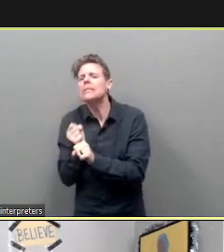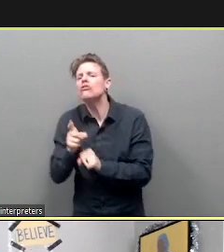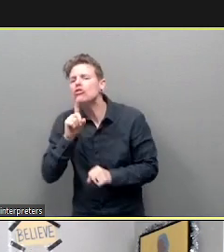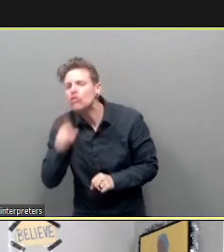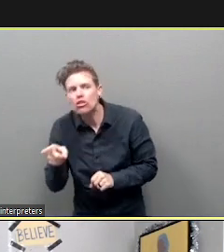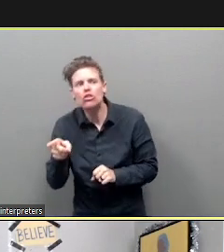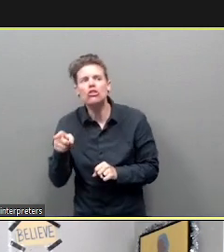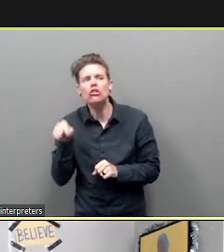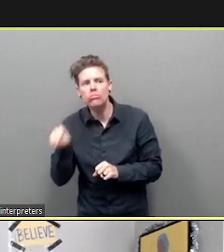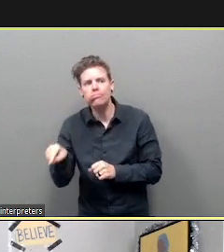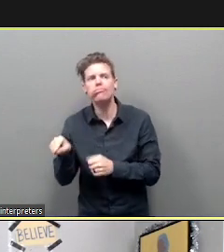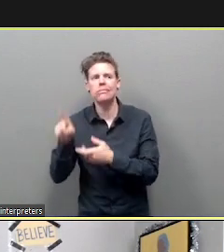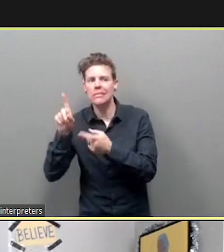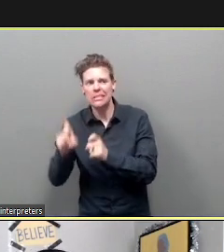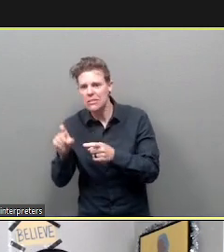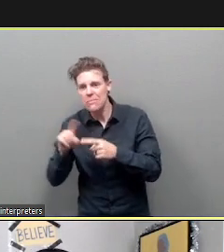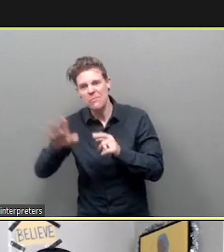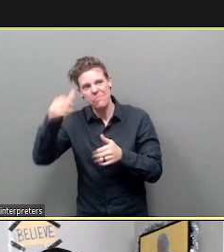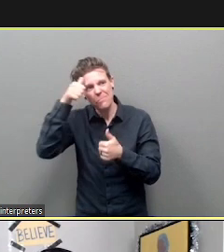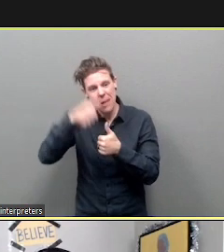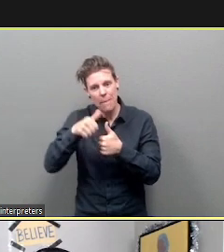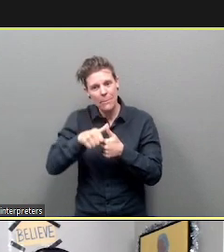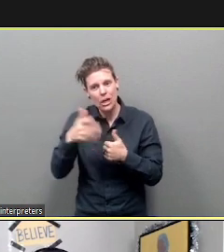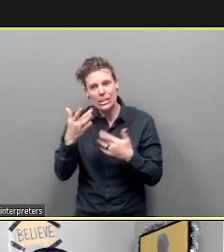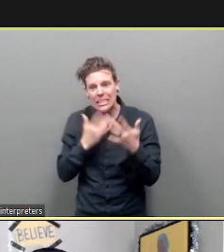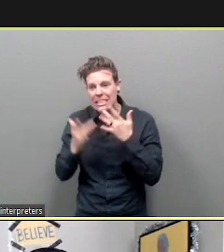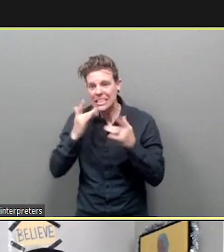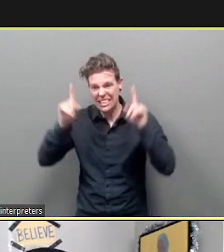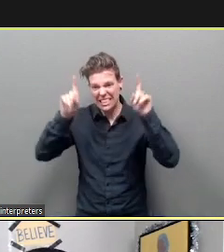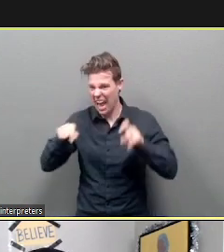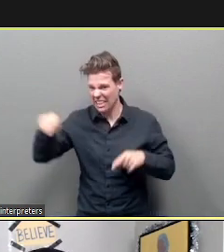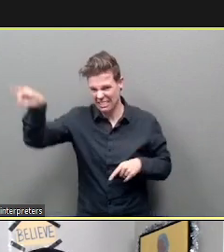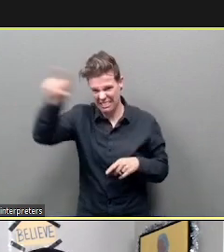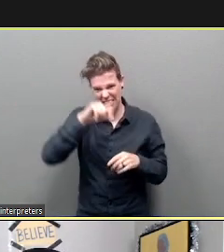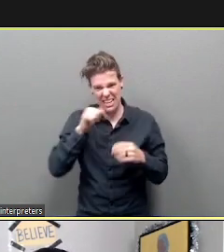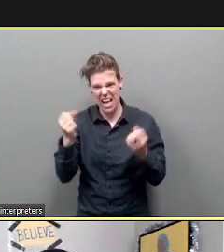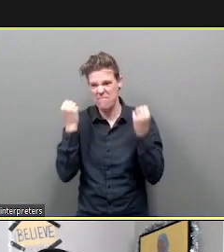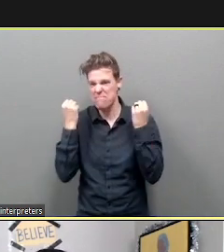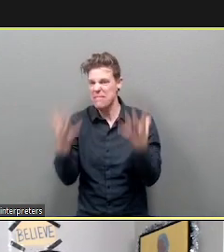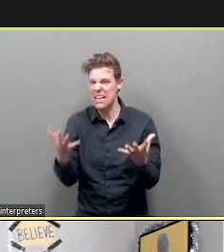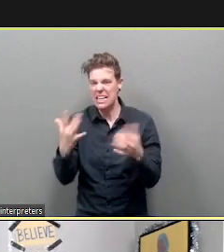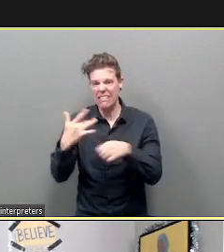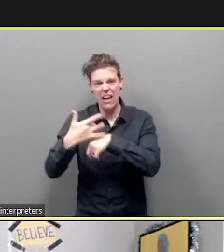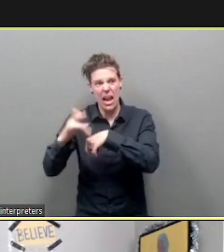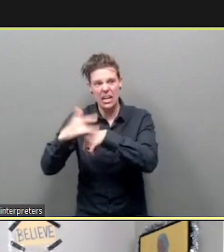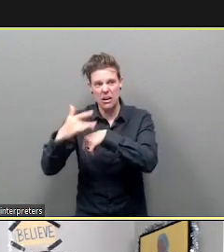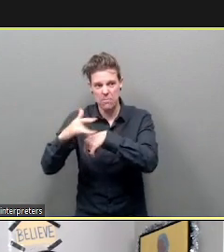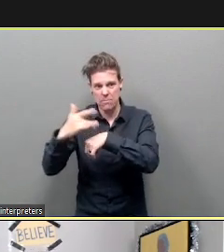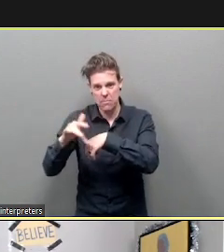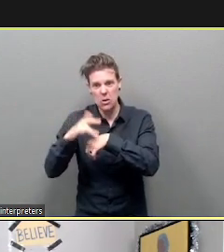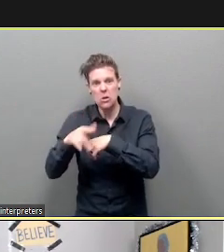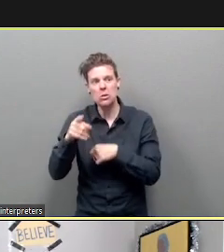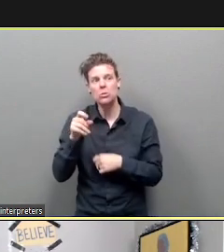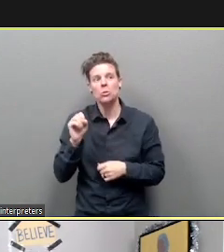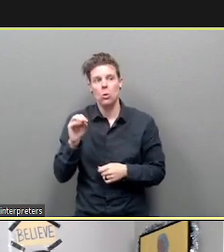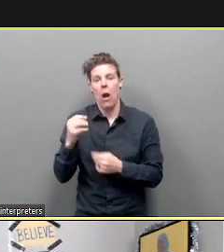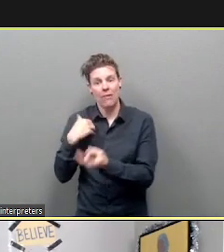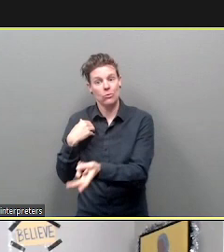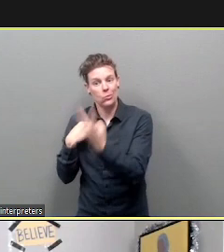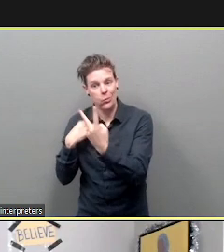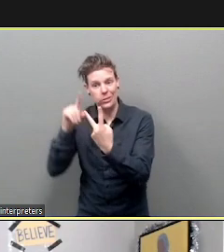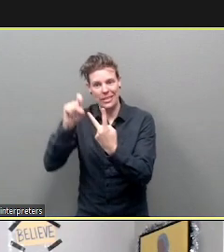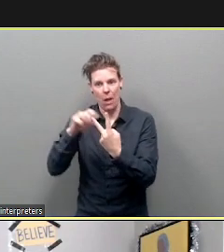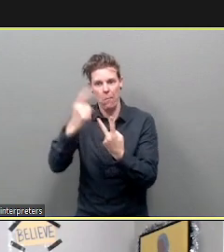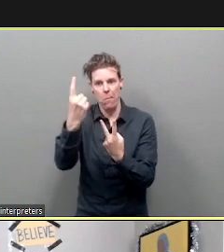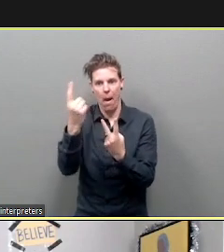So you can also say, these test kits come with 2 tests inside, so I'll repeat my home test again in 1 to